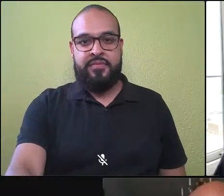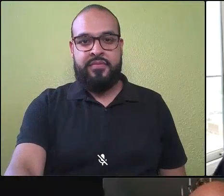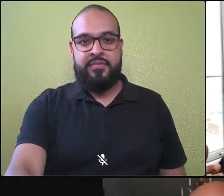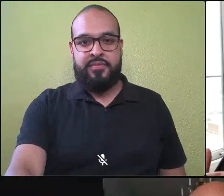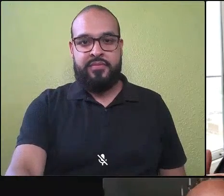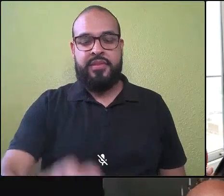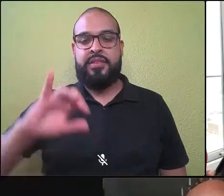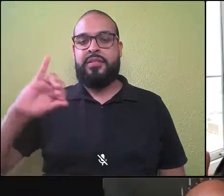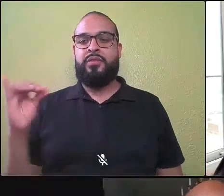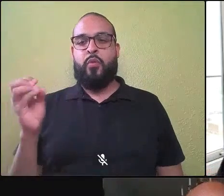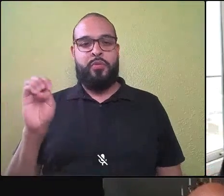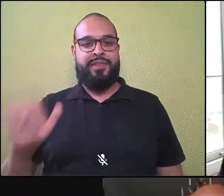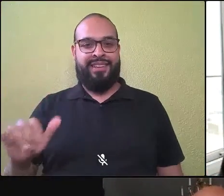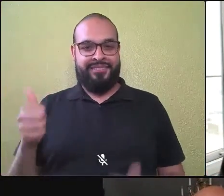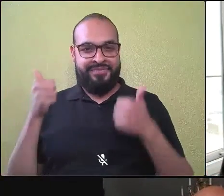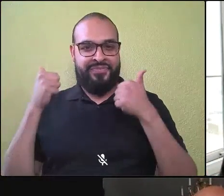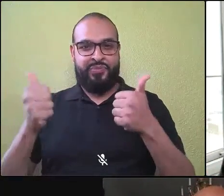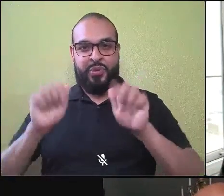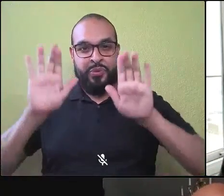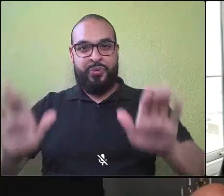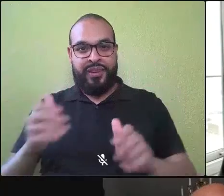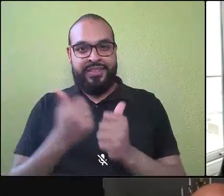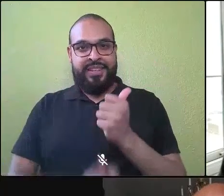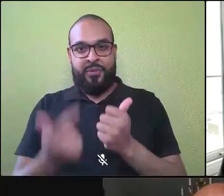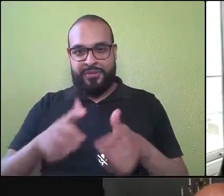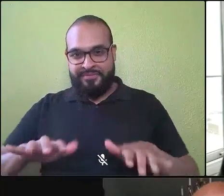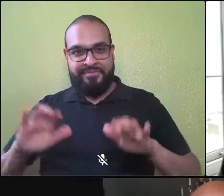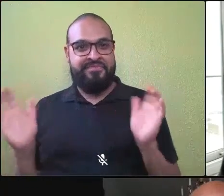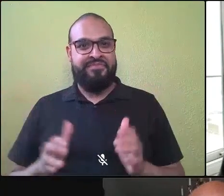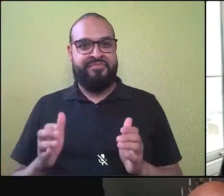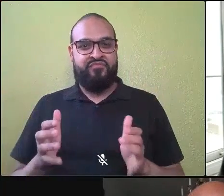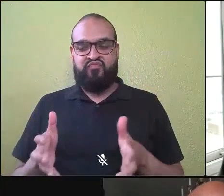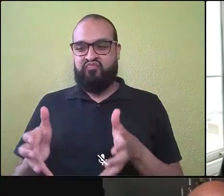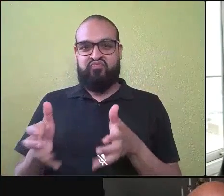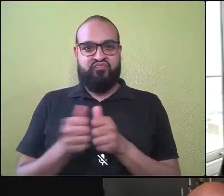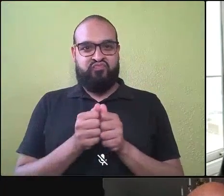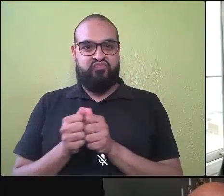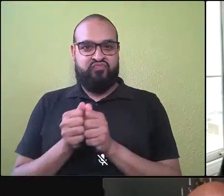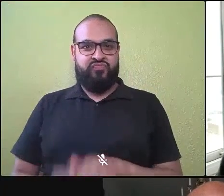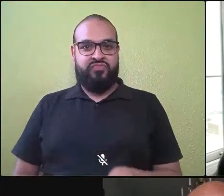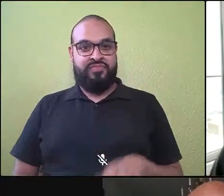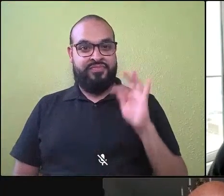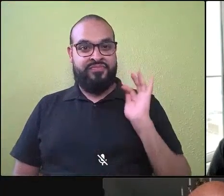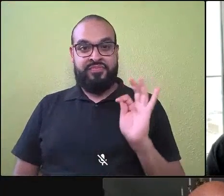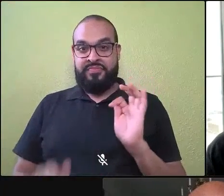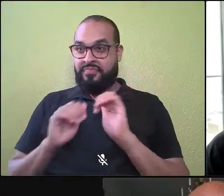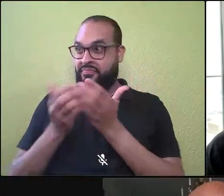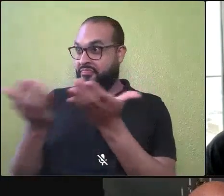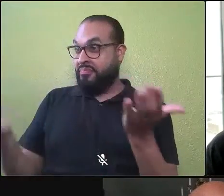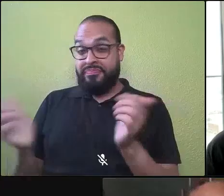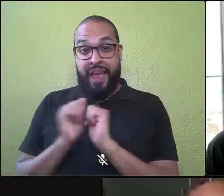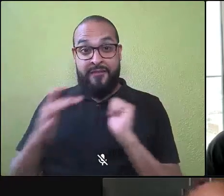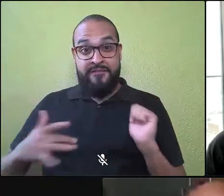Hi guys, how you doing? Well, how are you? Yo, good. Beautiful day. Good to be here. Good. Mic check.